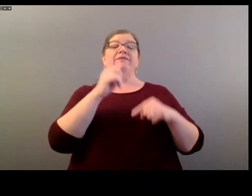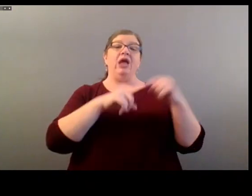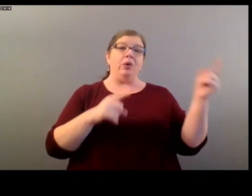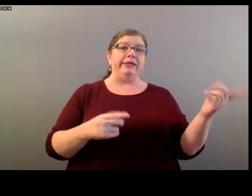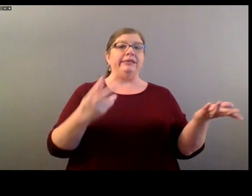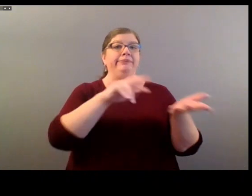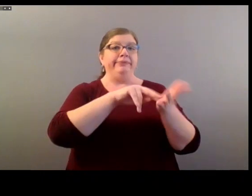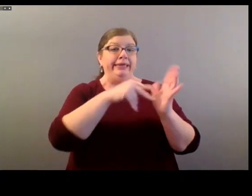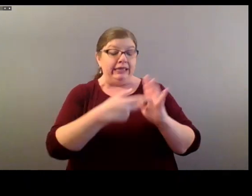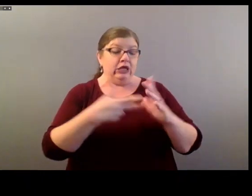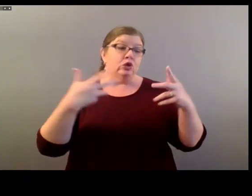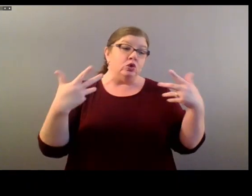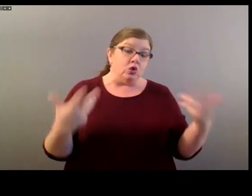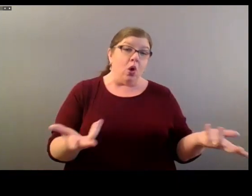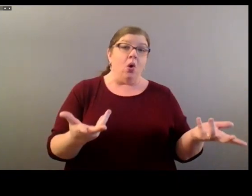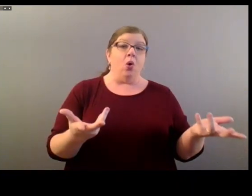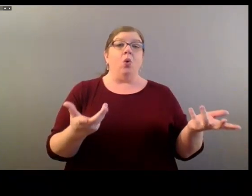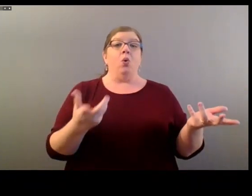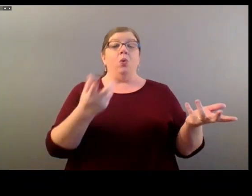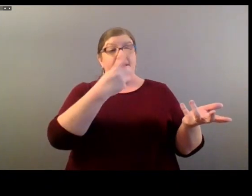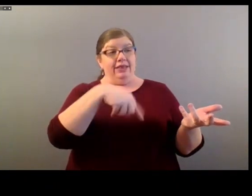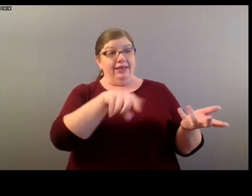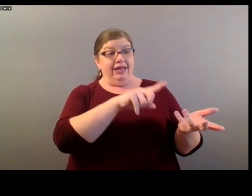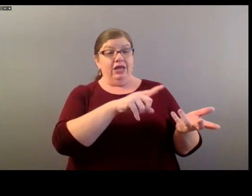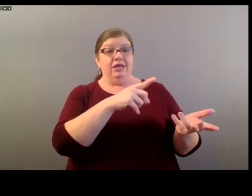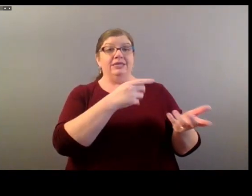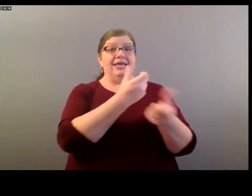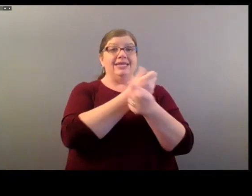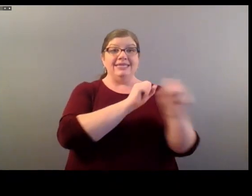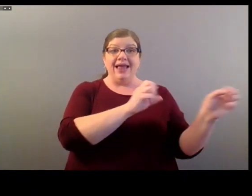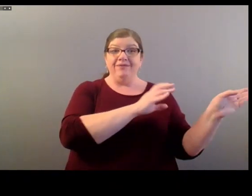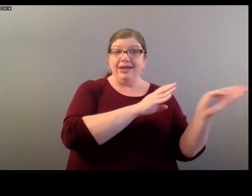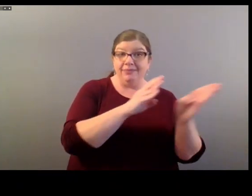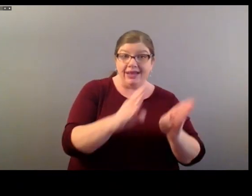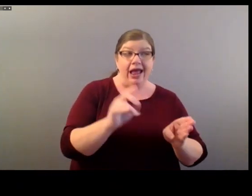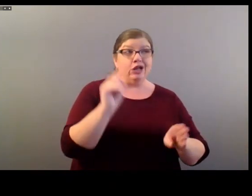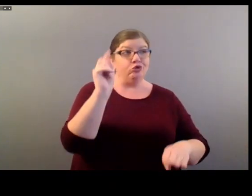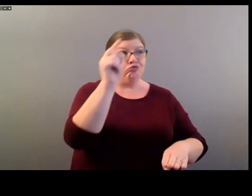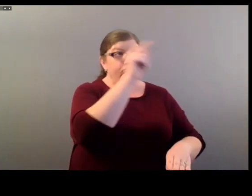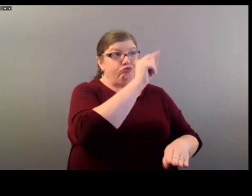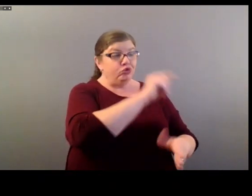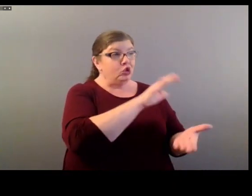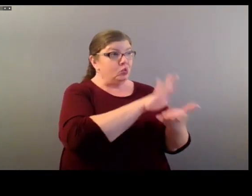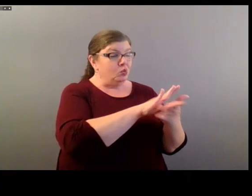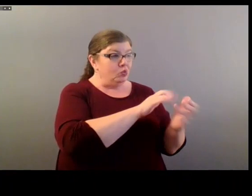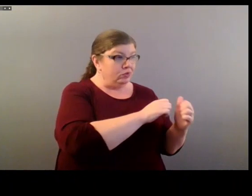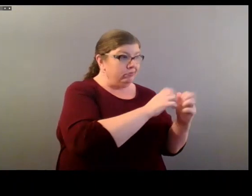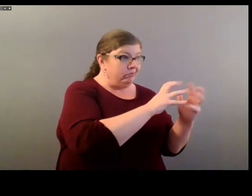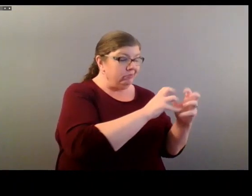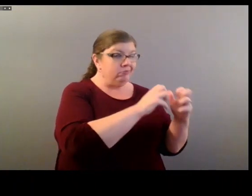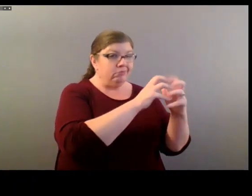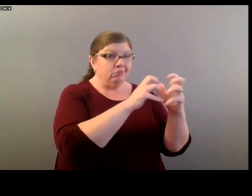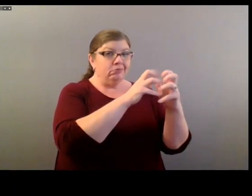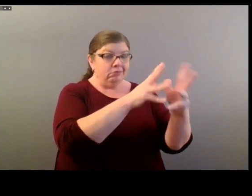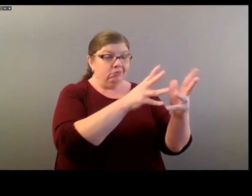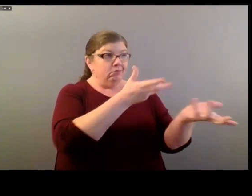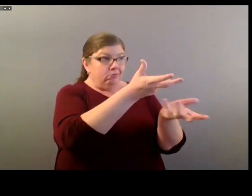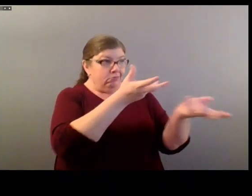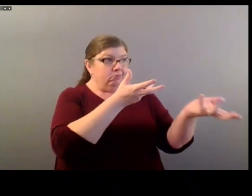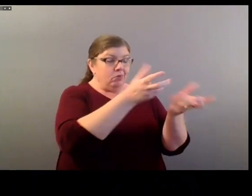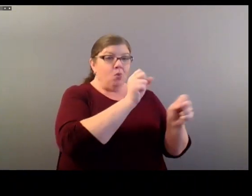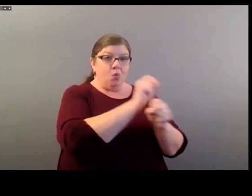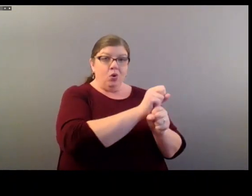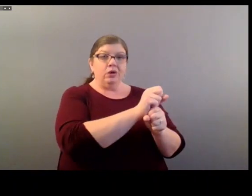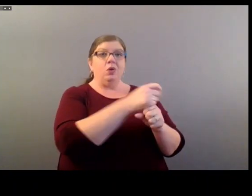therefore, these very good safety plans that all these schools have worked on with us, with